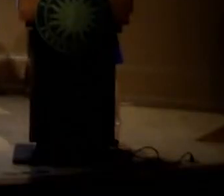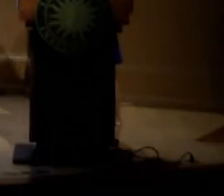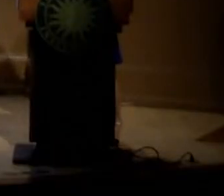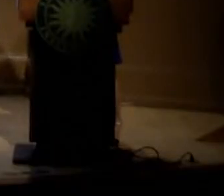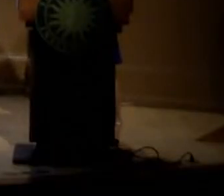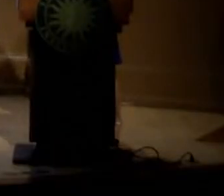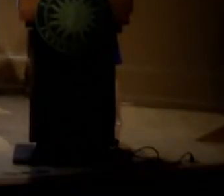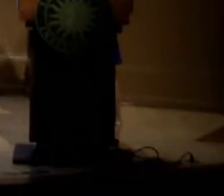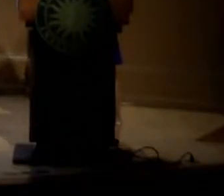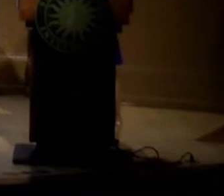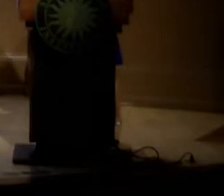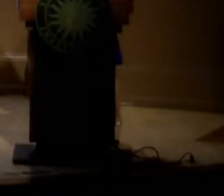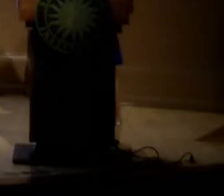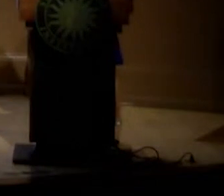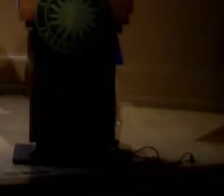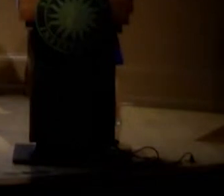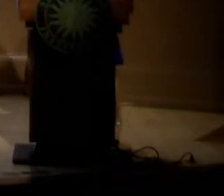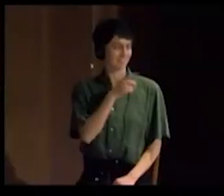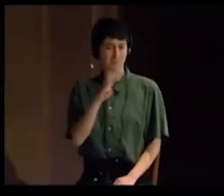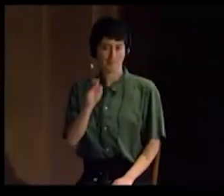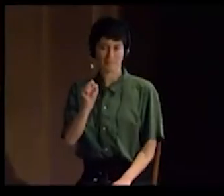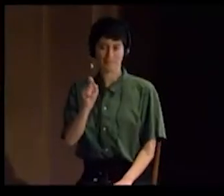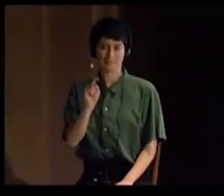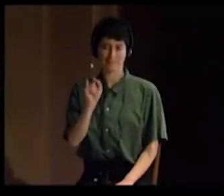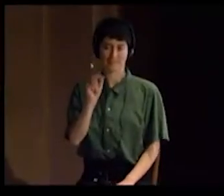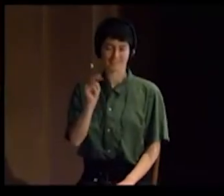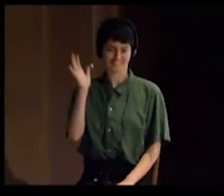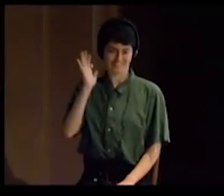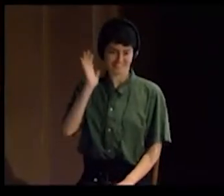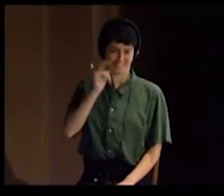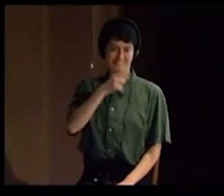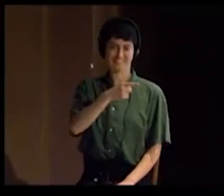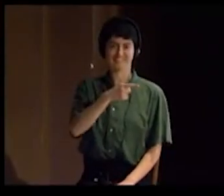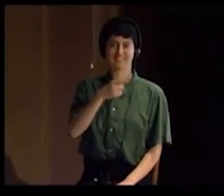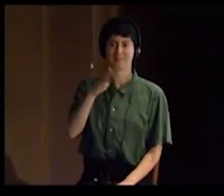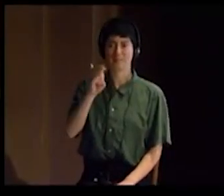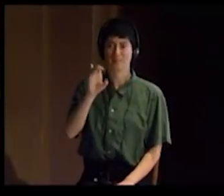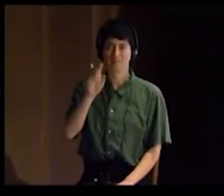And when Bastian was a Buck Fellow, Alan Collins, our last